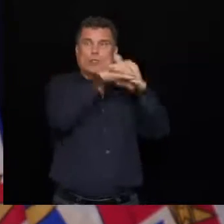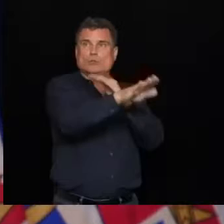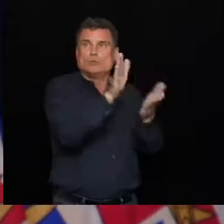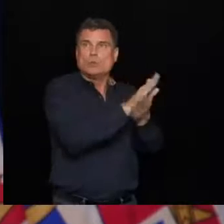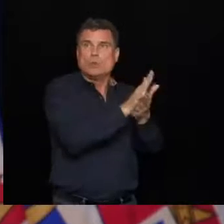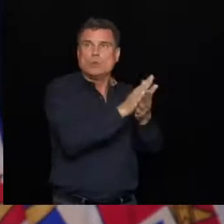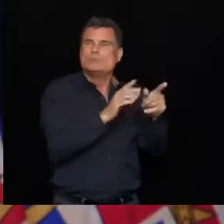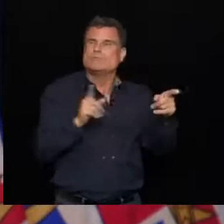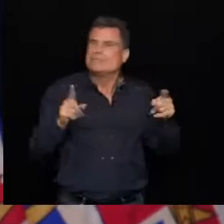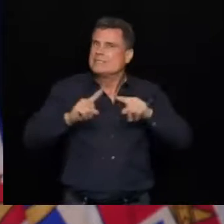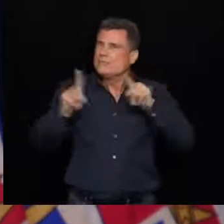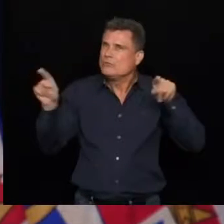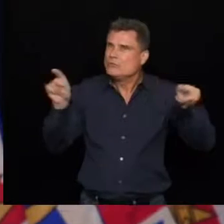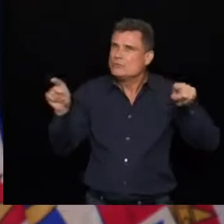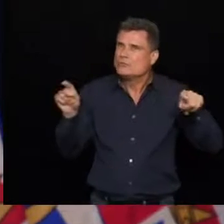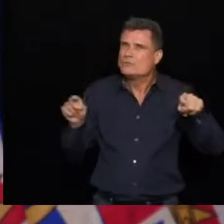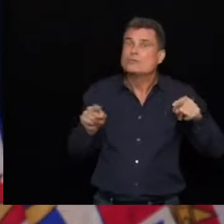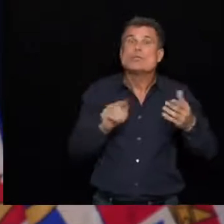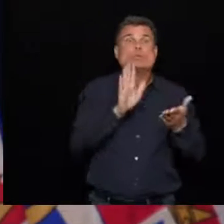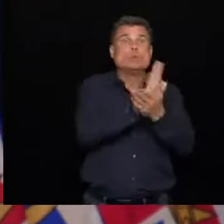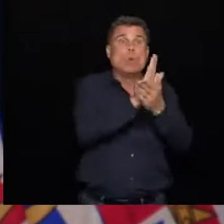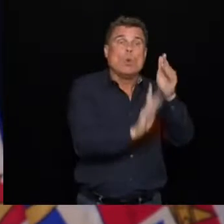follow-up?